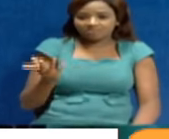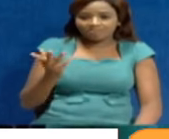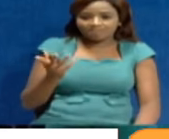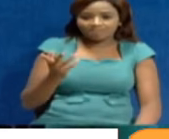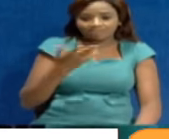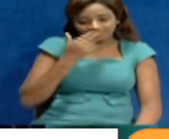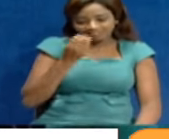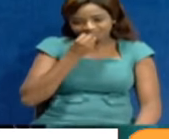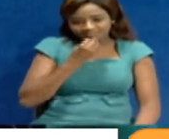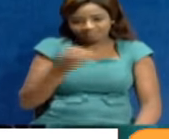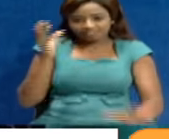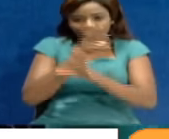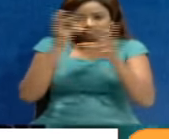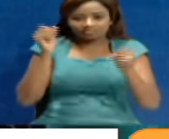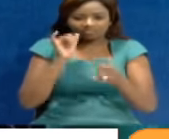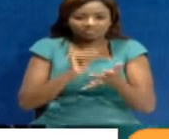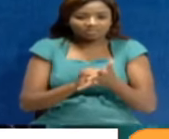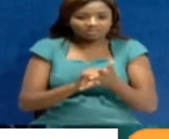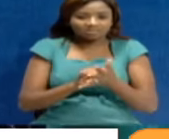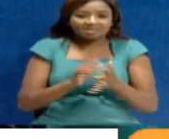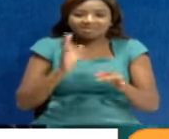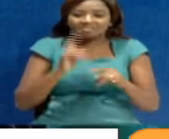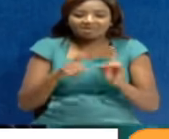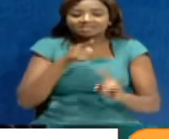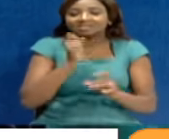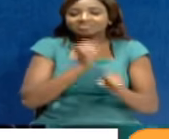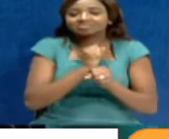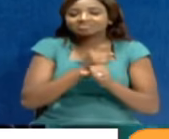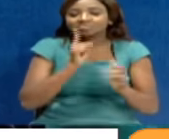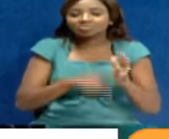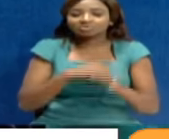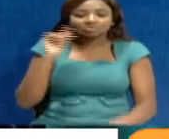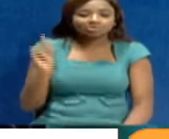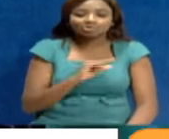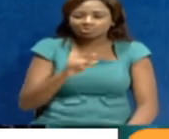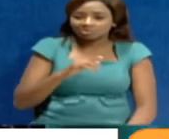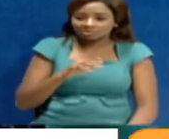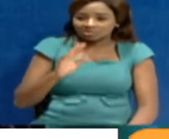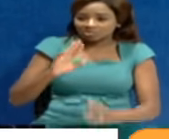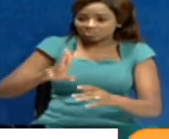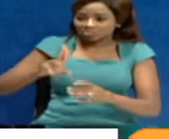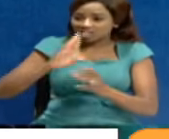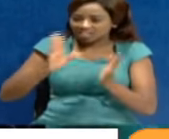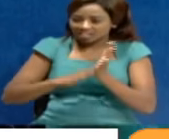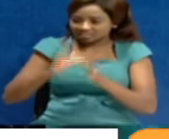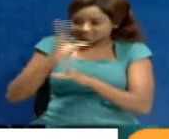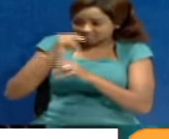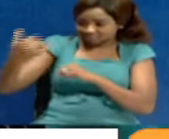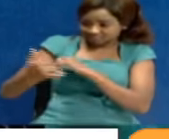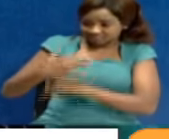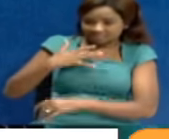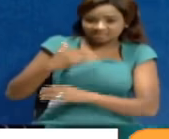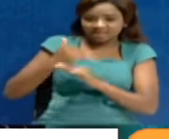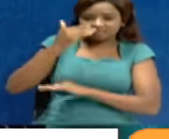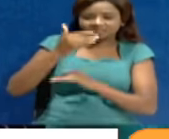the Public Service Commission would not have responded to the President with approval within a day of that request. Mm-hmm. So